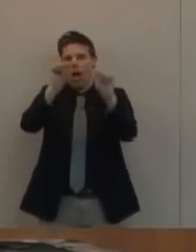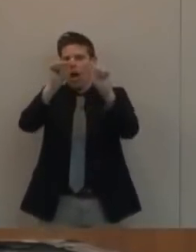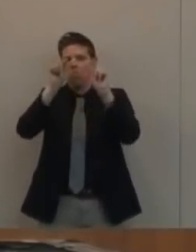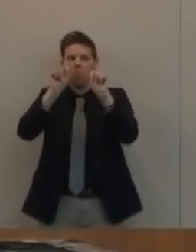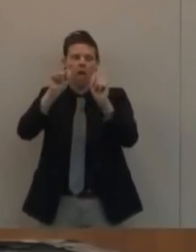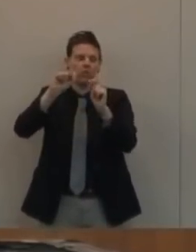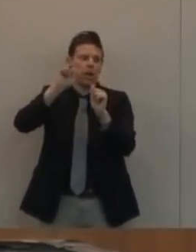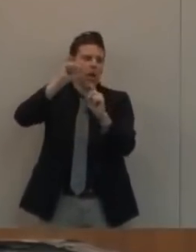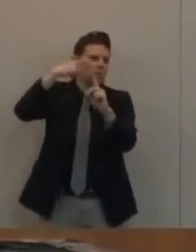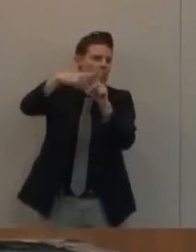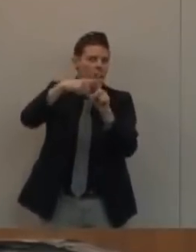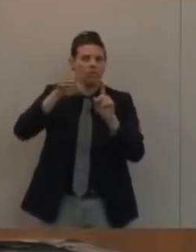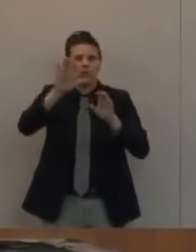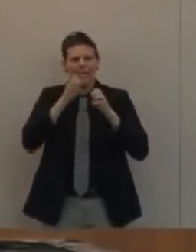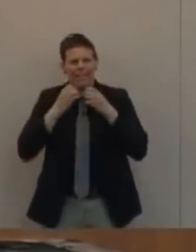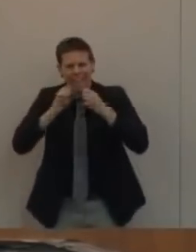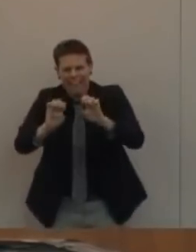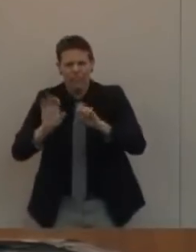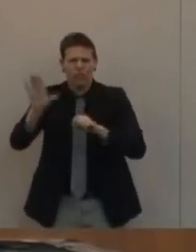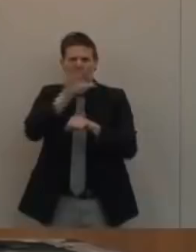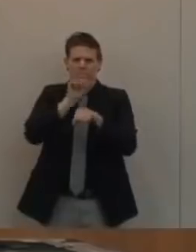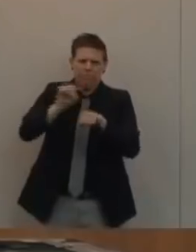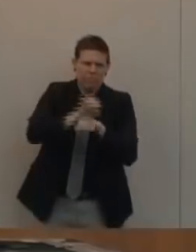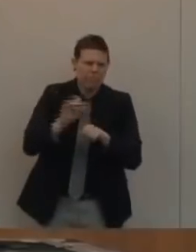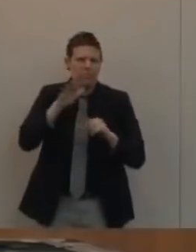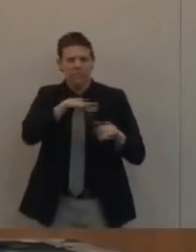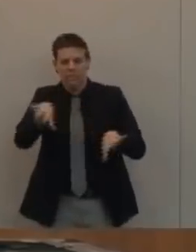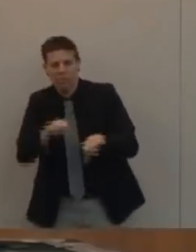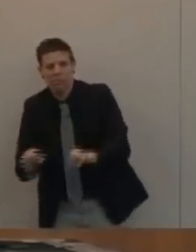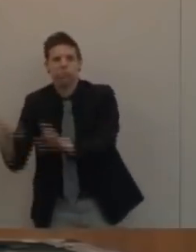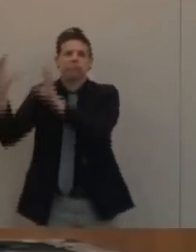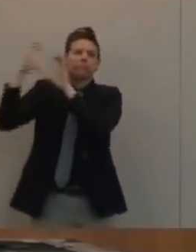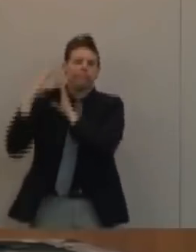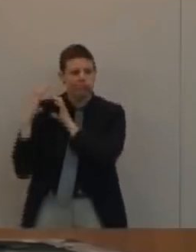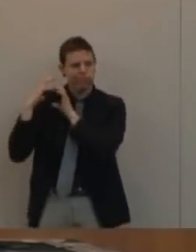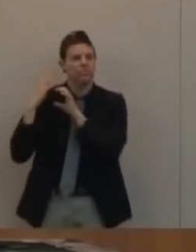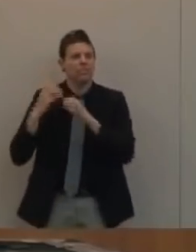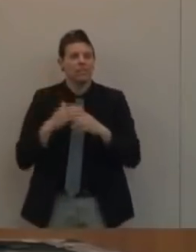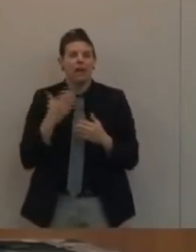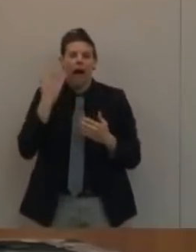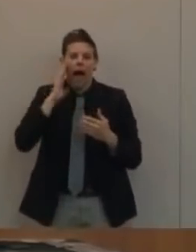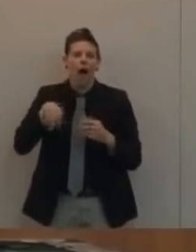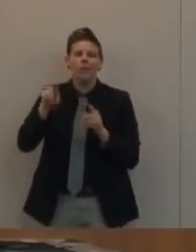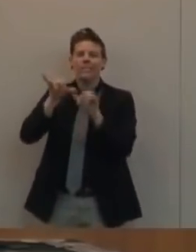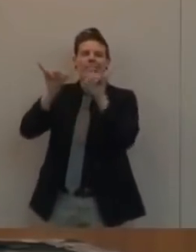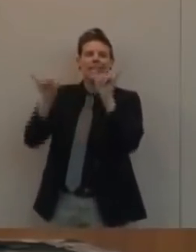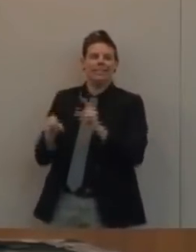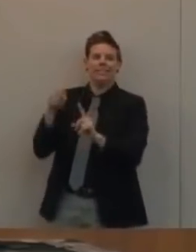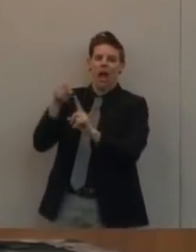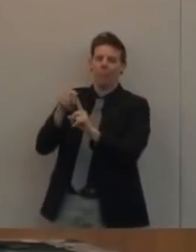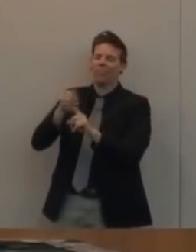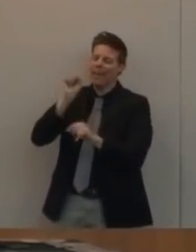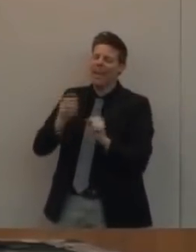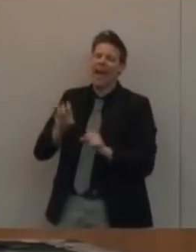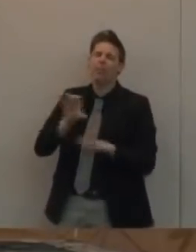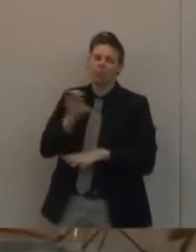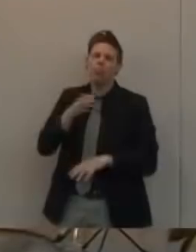effort and taking on that we need a system that can do a lot better than it's currently doing. A little bit of both.